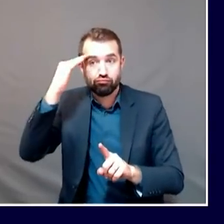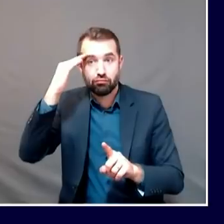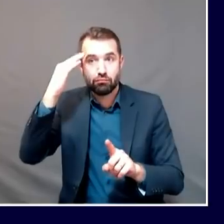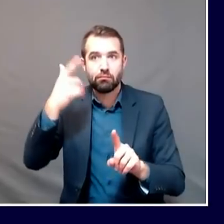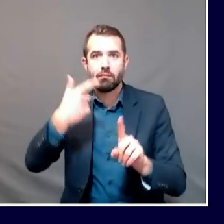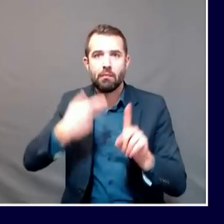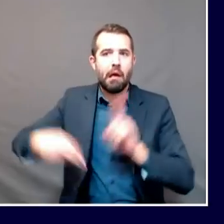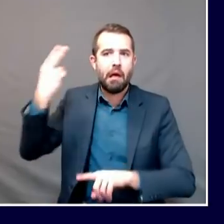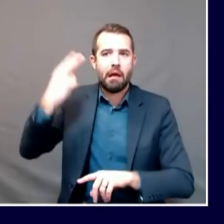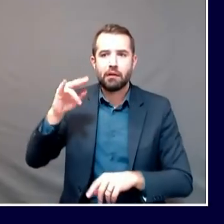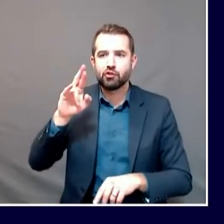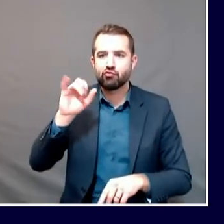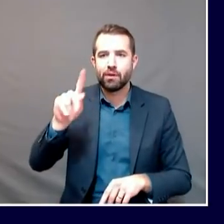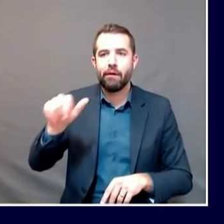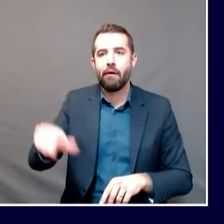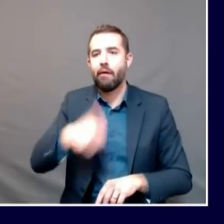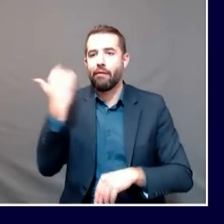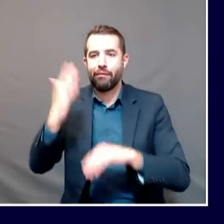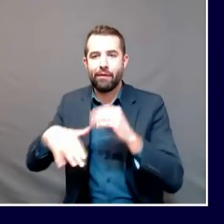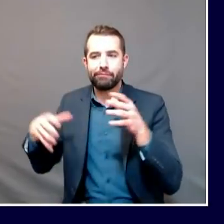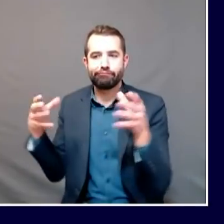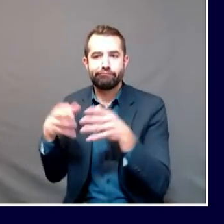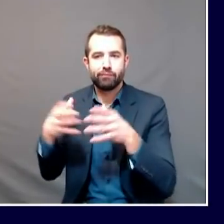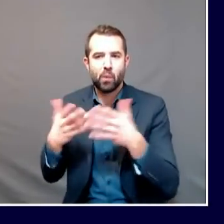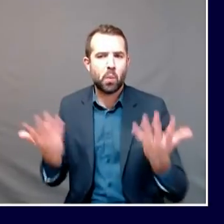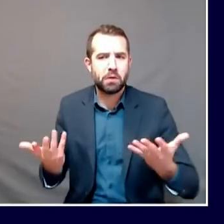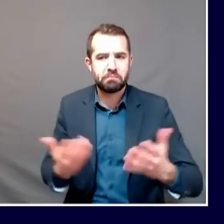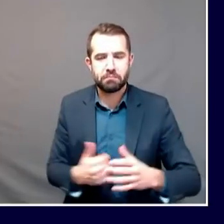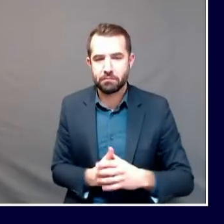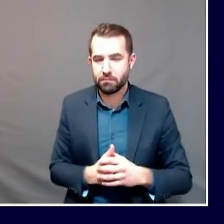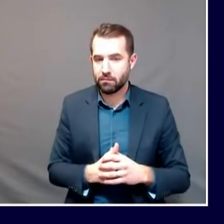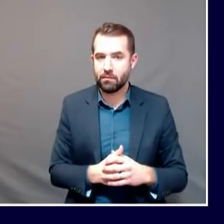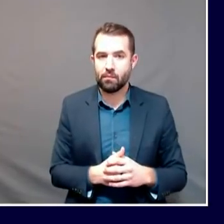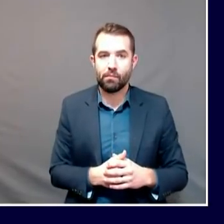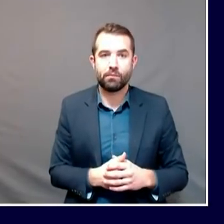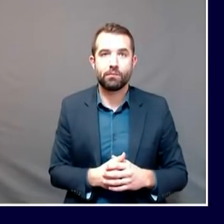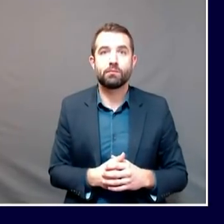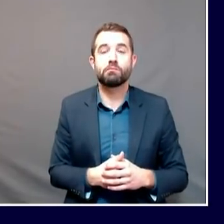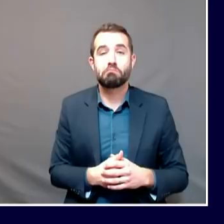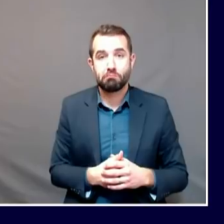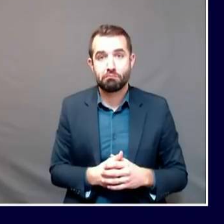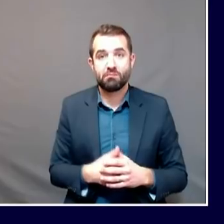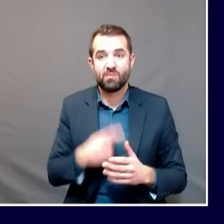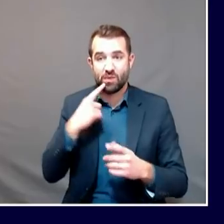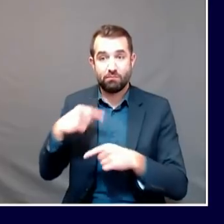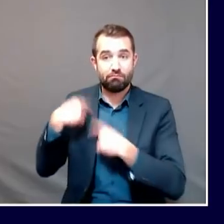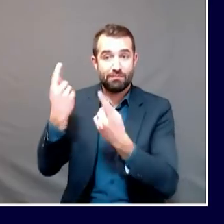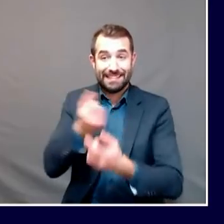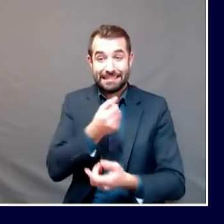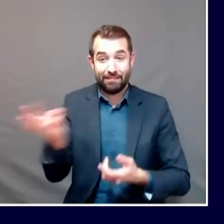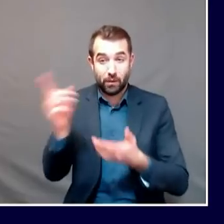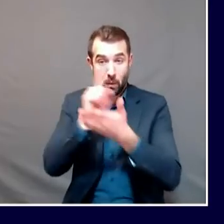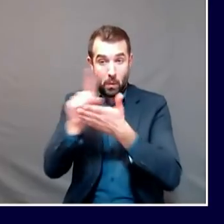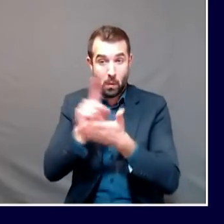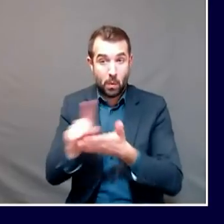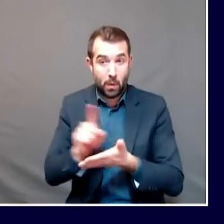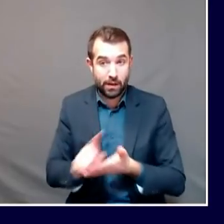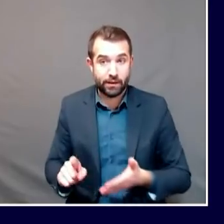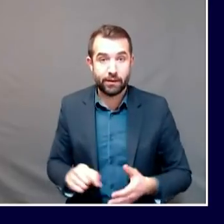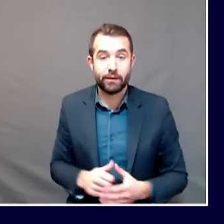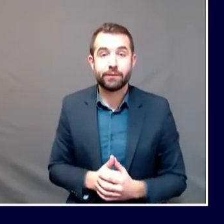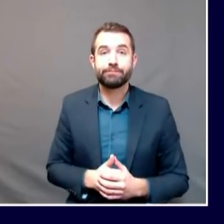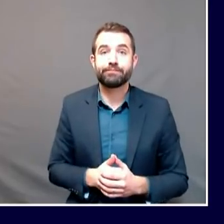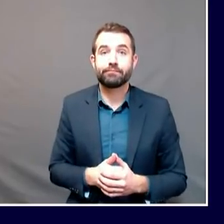contracting the disease? You know, in recent weeks, Bill, the number of outbreaks, and I'm using outbreaks